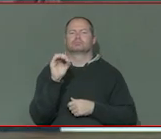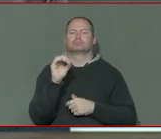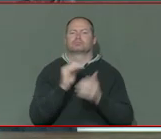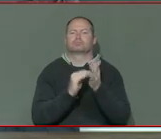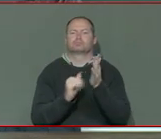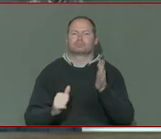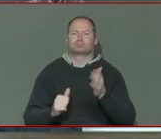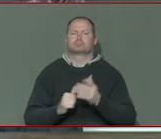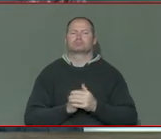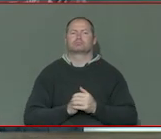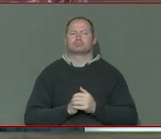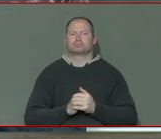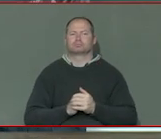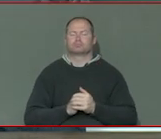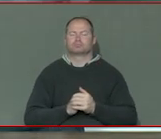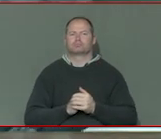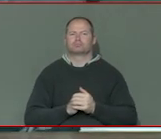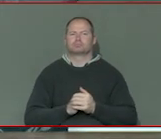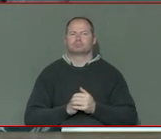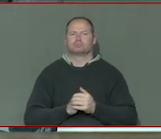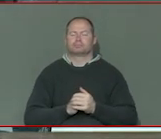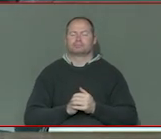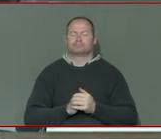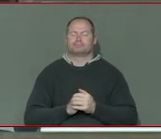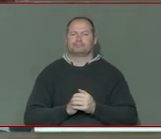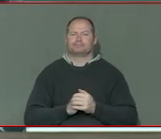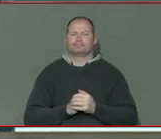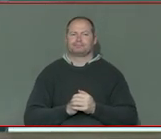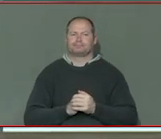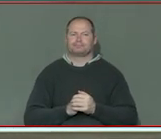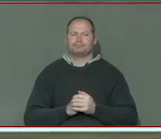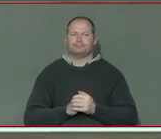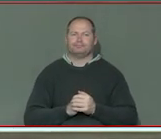to subtract 70 Rand.